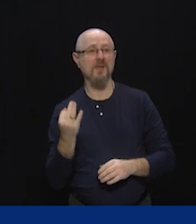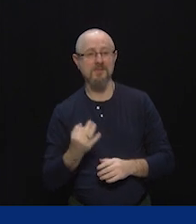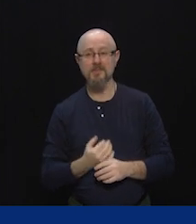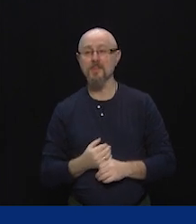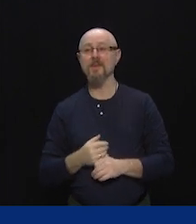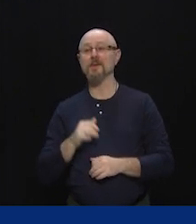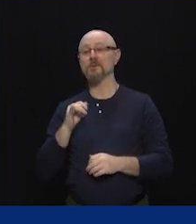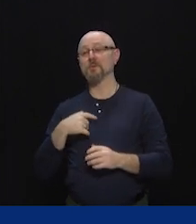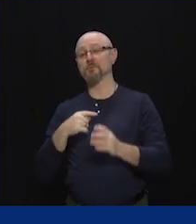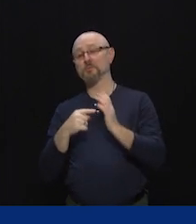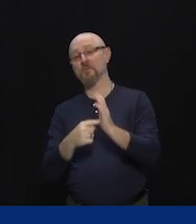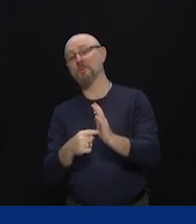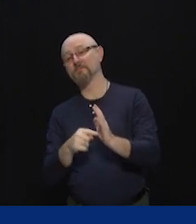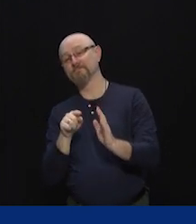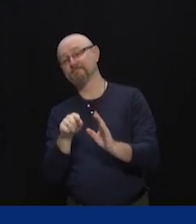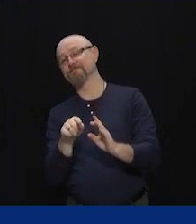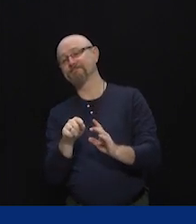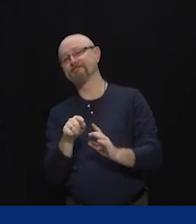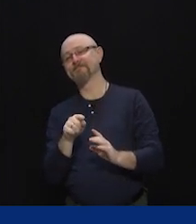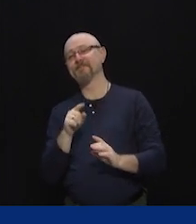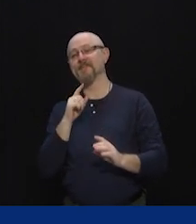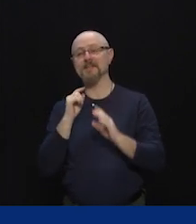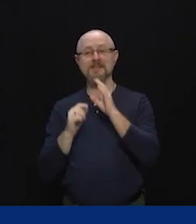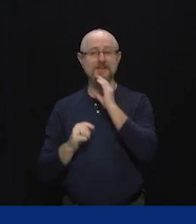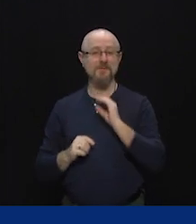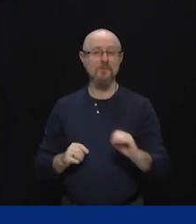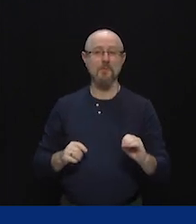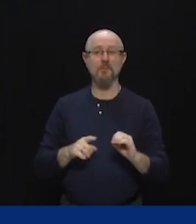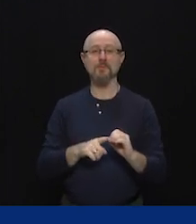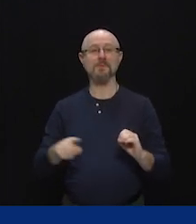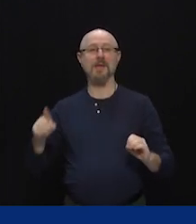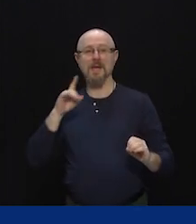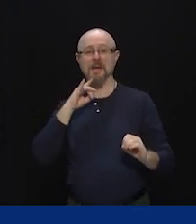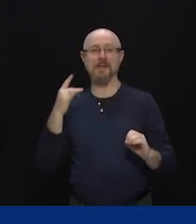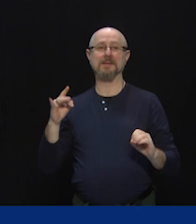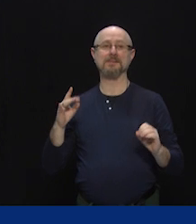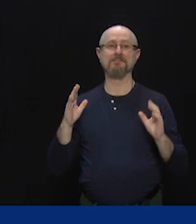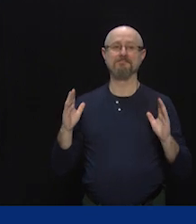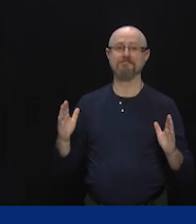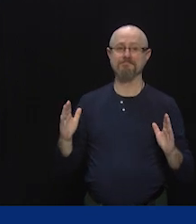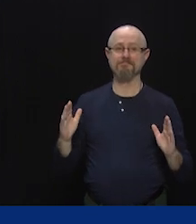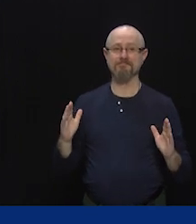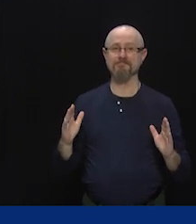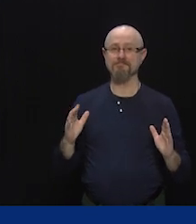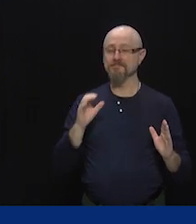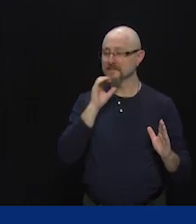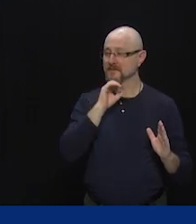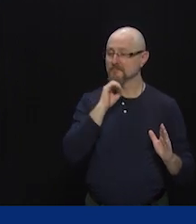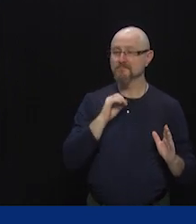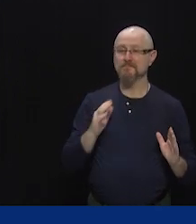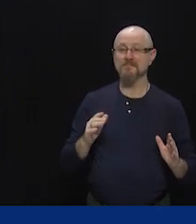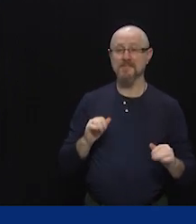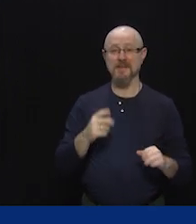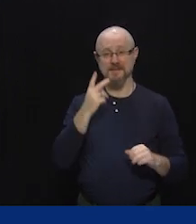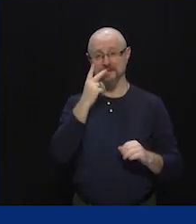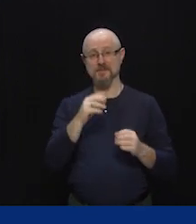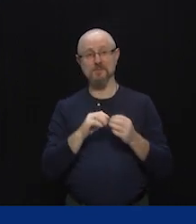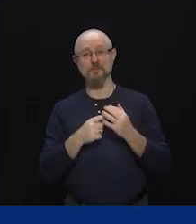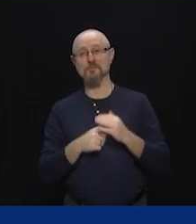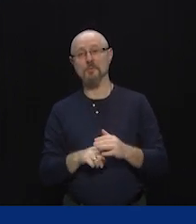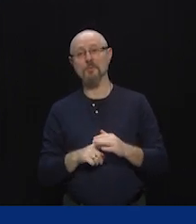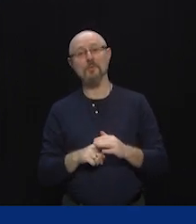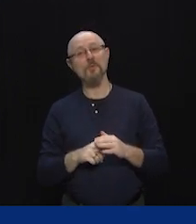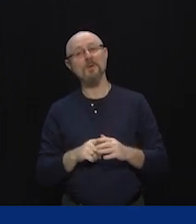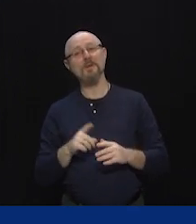for between the ages of 0 and 18. You can see from these data that beginning from the week